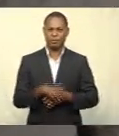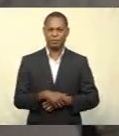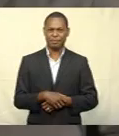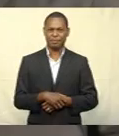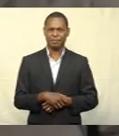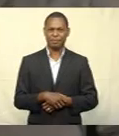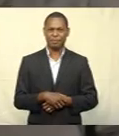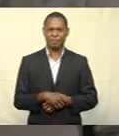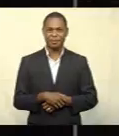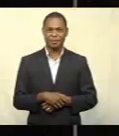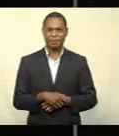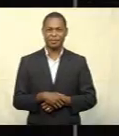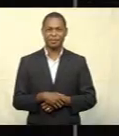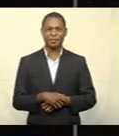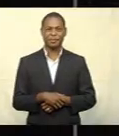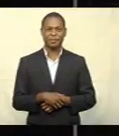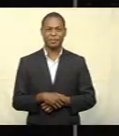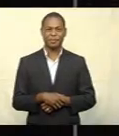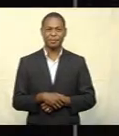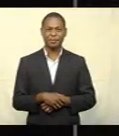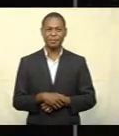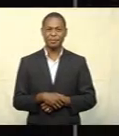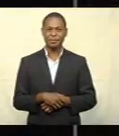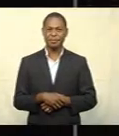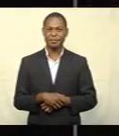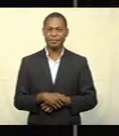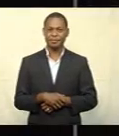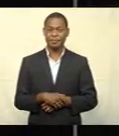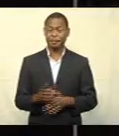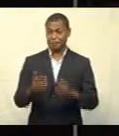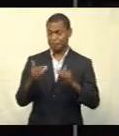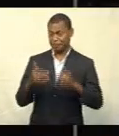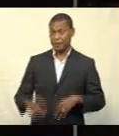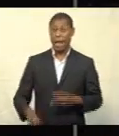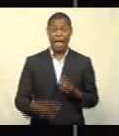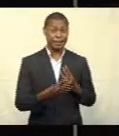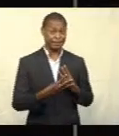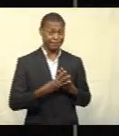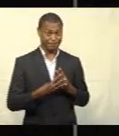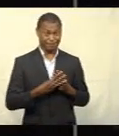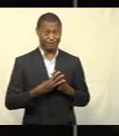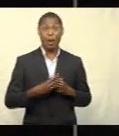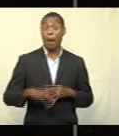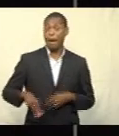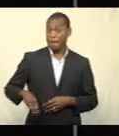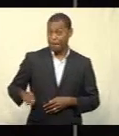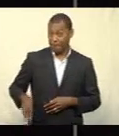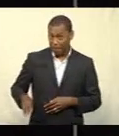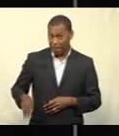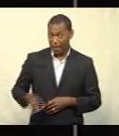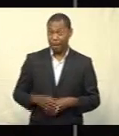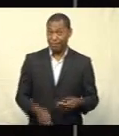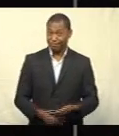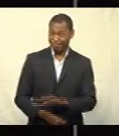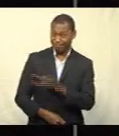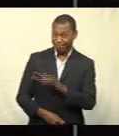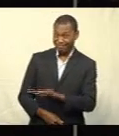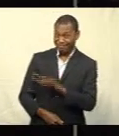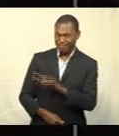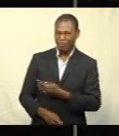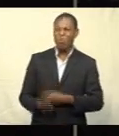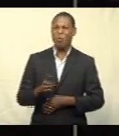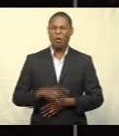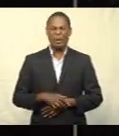Thank you, Edwin. Naka Panisa. Social Democratic Liberal Party stalwart Linda Tambuya is on the verge of